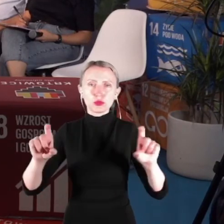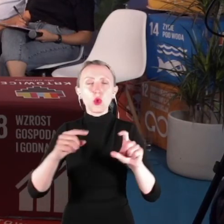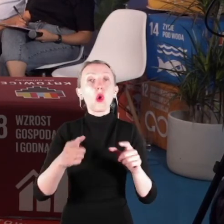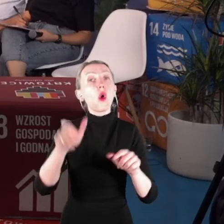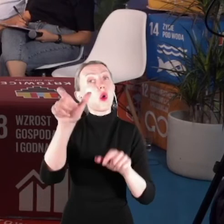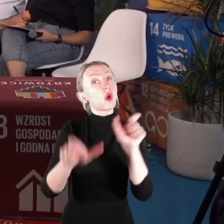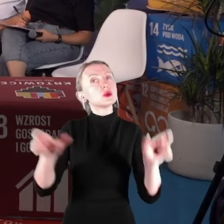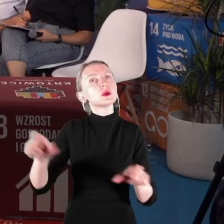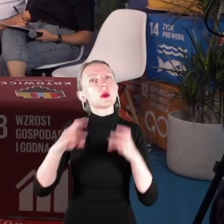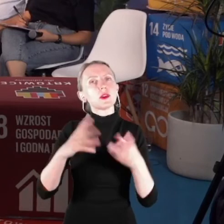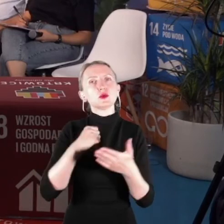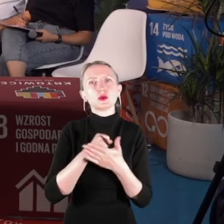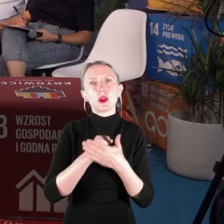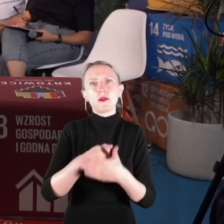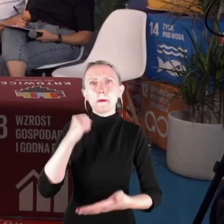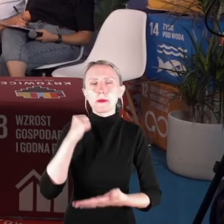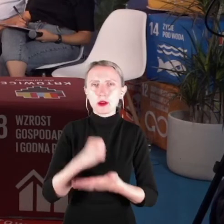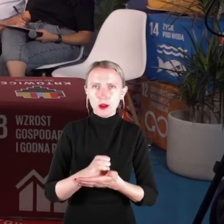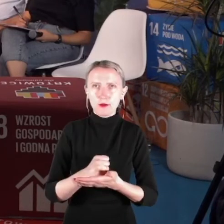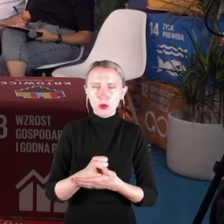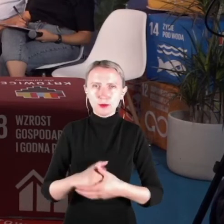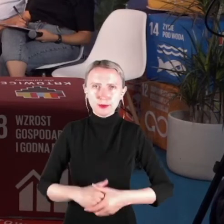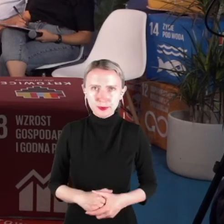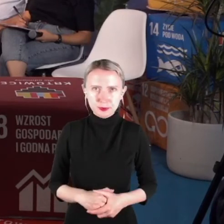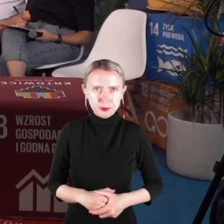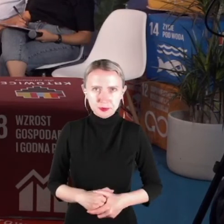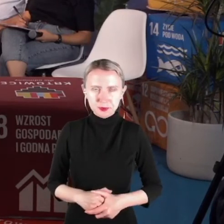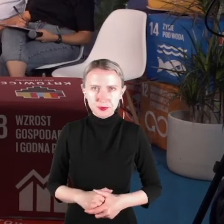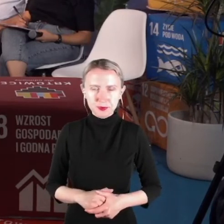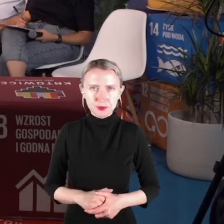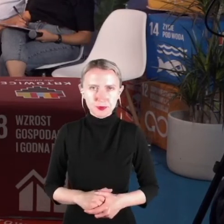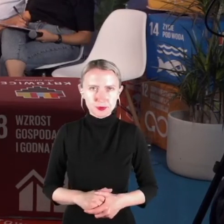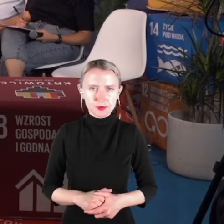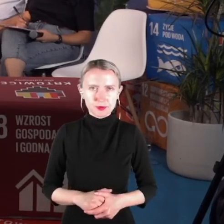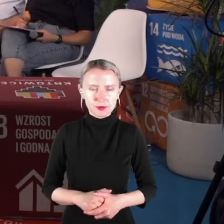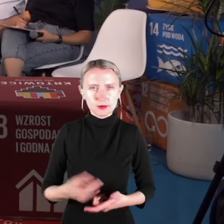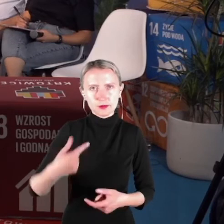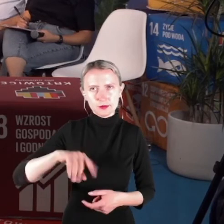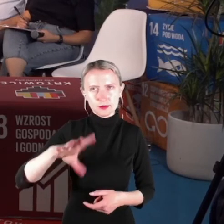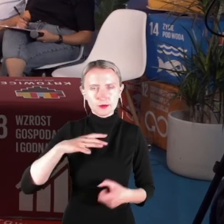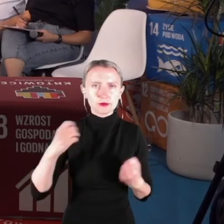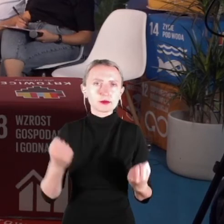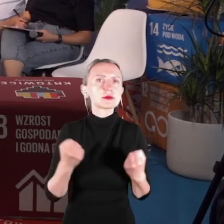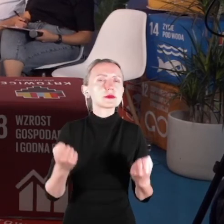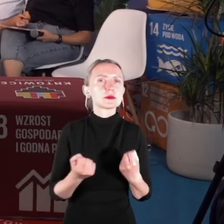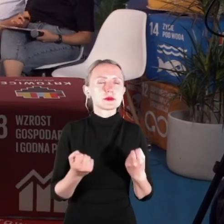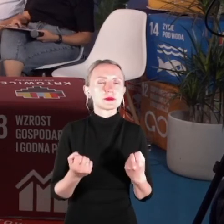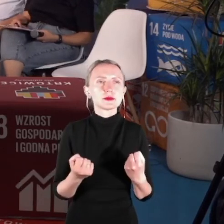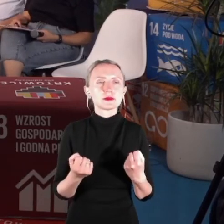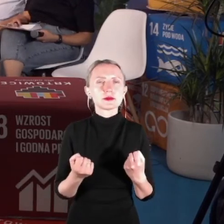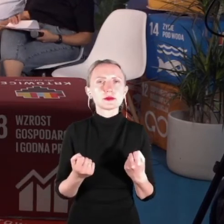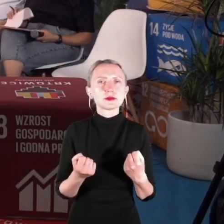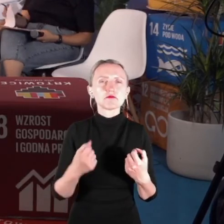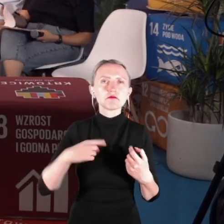And all the time, just really searching for all the compelling stories and examples